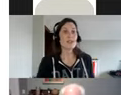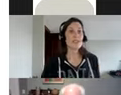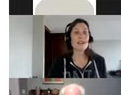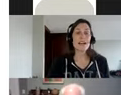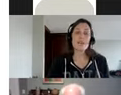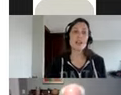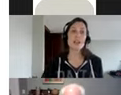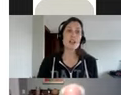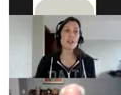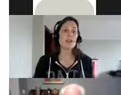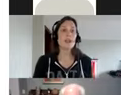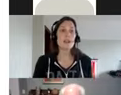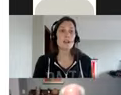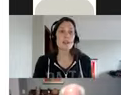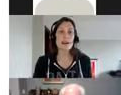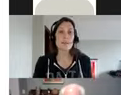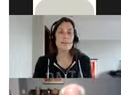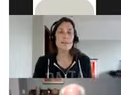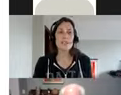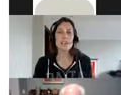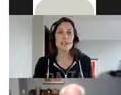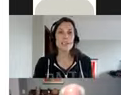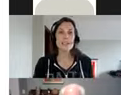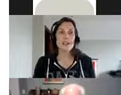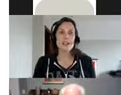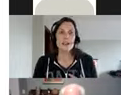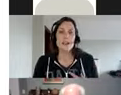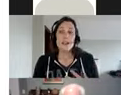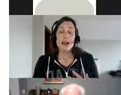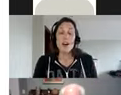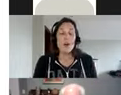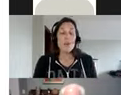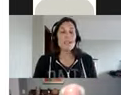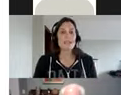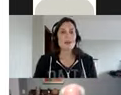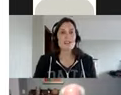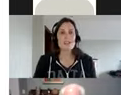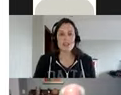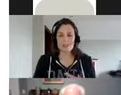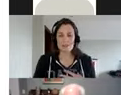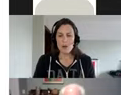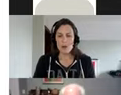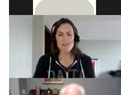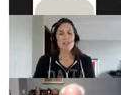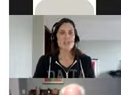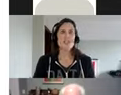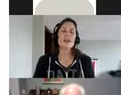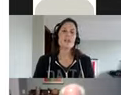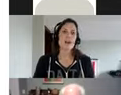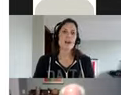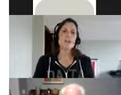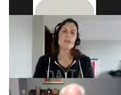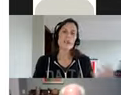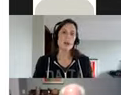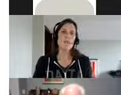So just kind of a concluding note on map projections. I always get the question of, you know, map projections